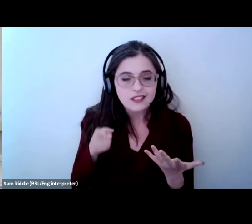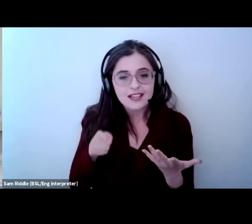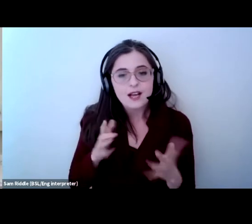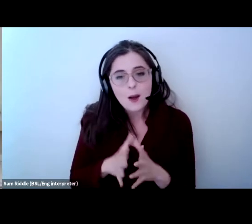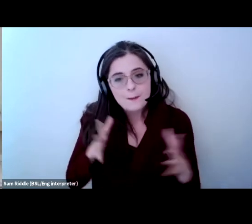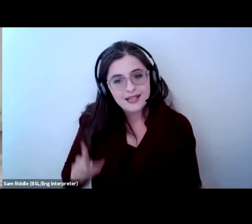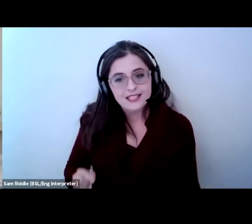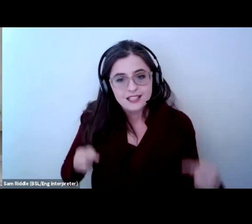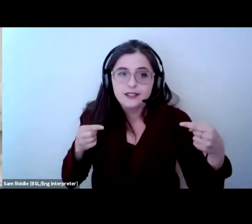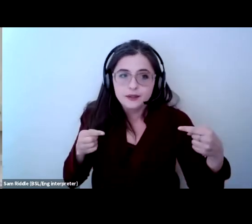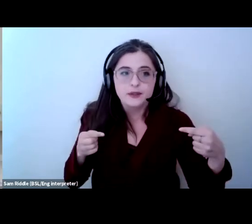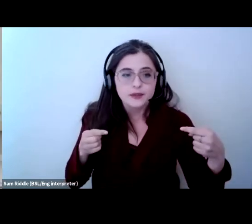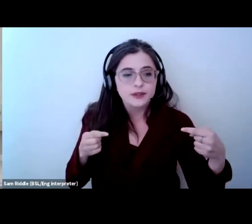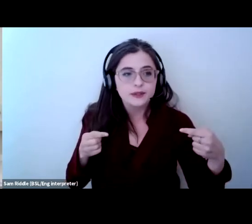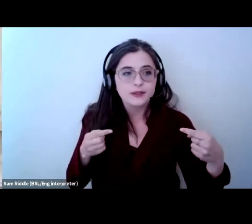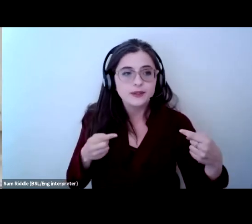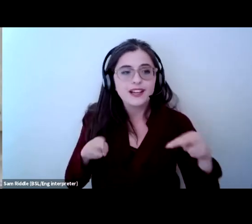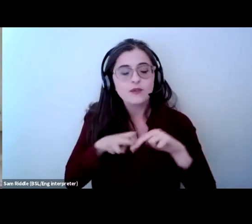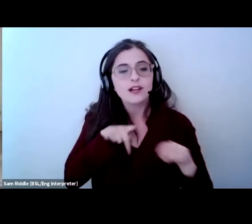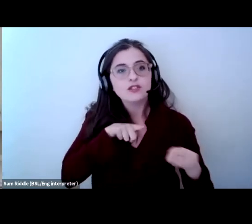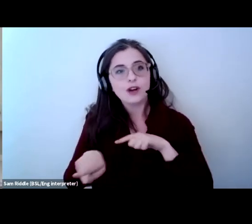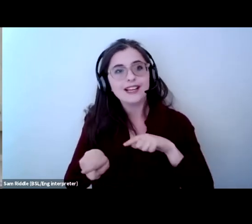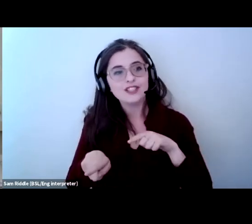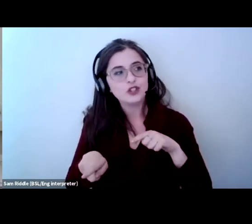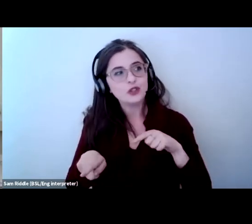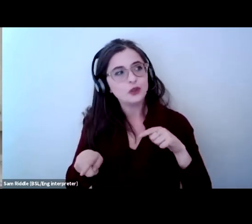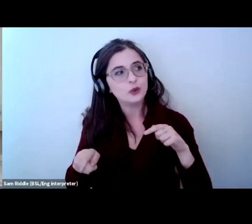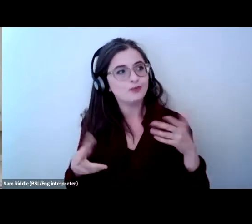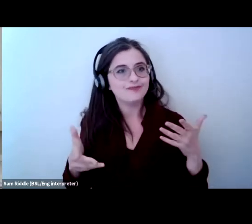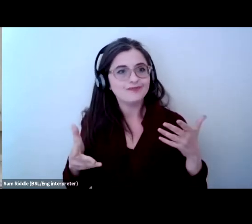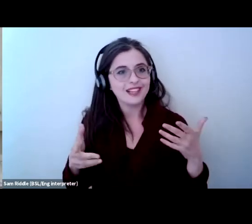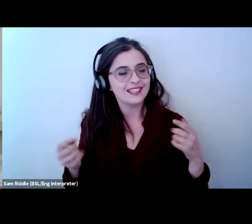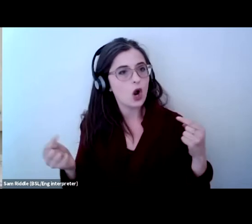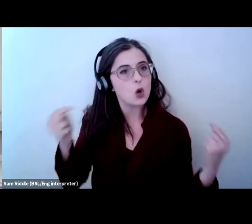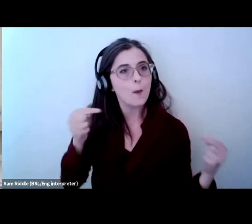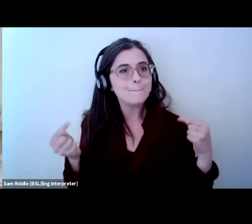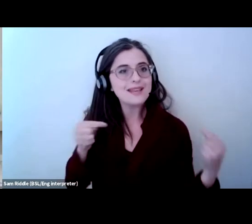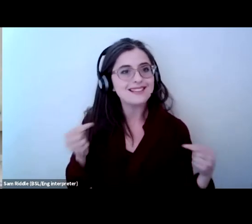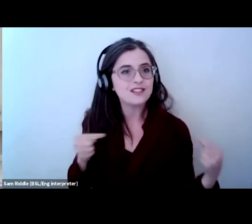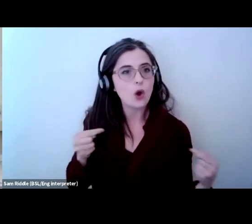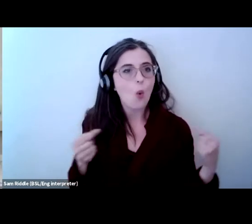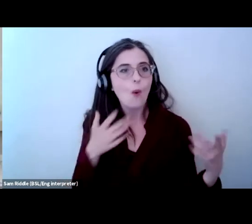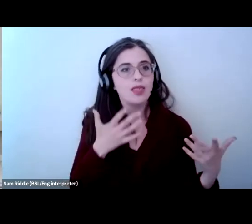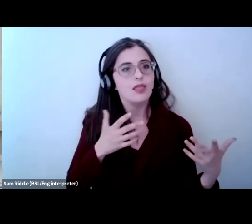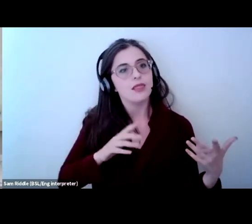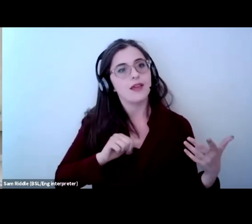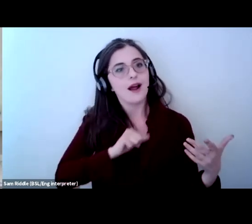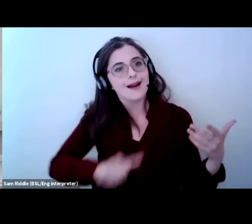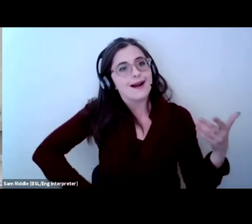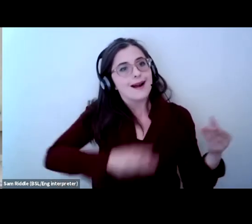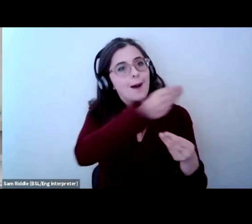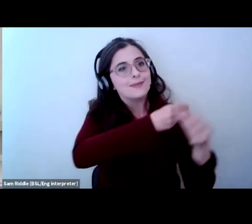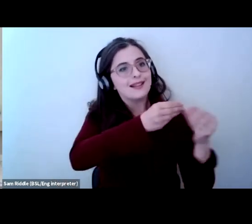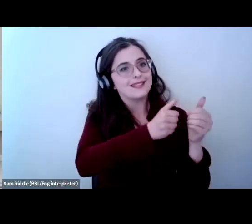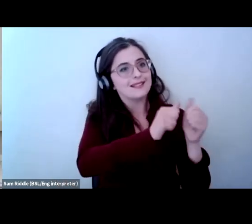challenges, especially if we're trying to compete with capitalist platforms, that at least up to now, that the main model is